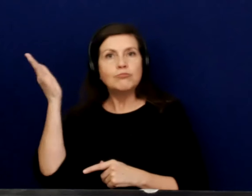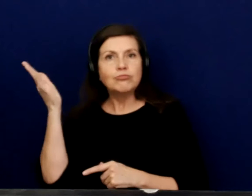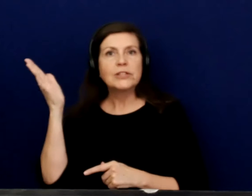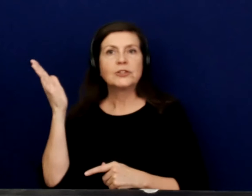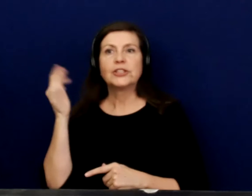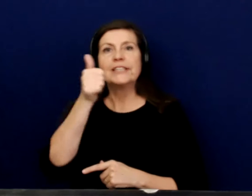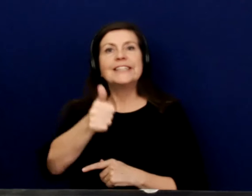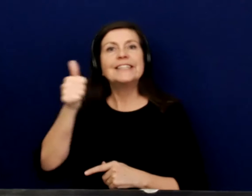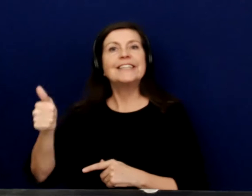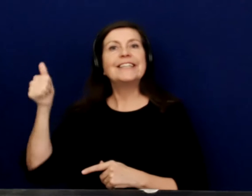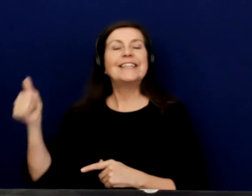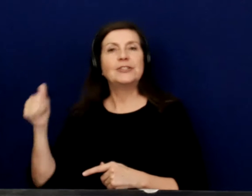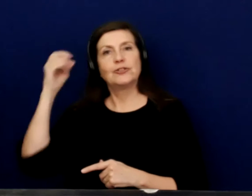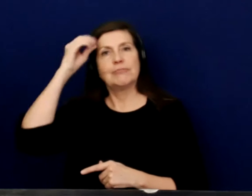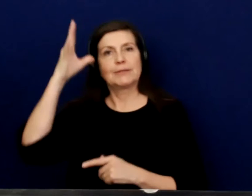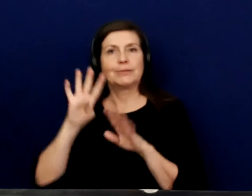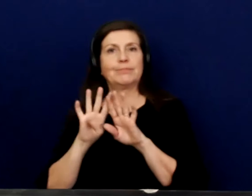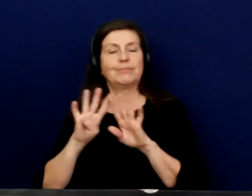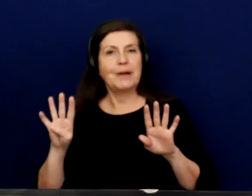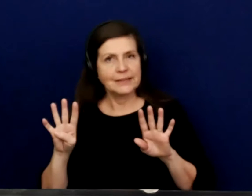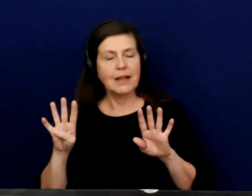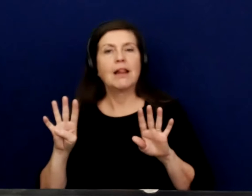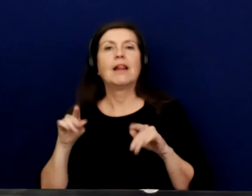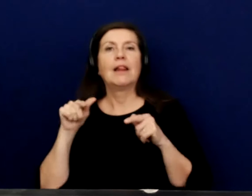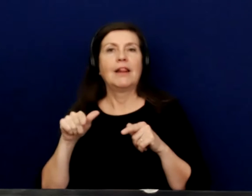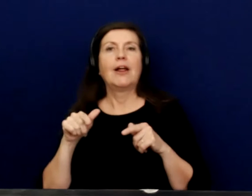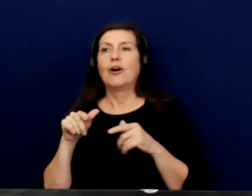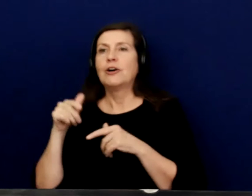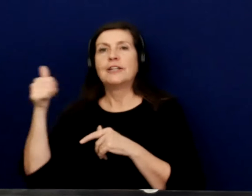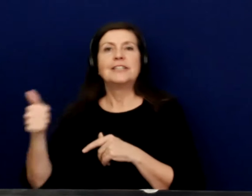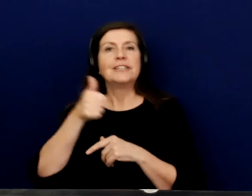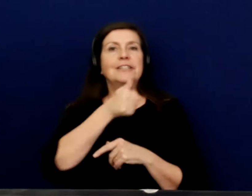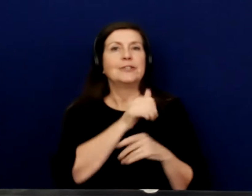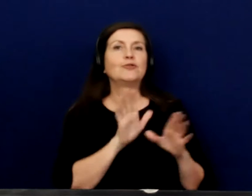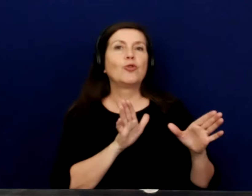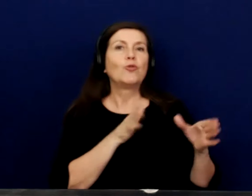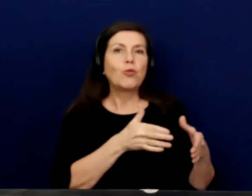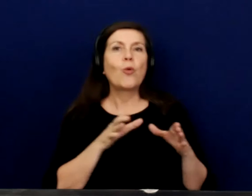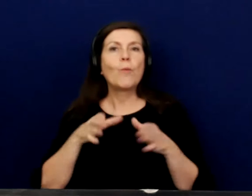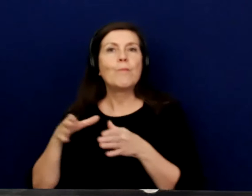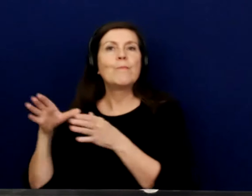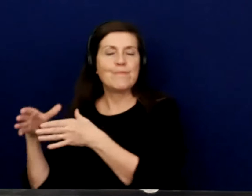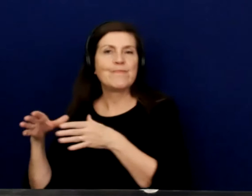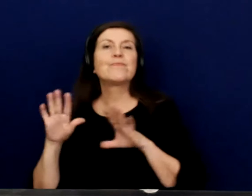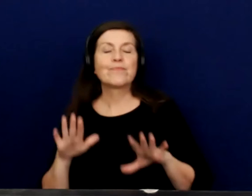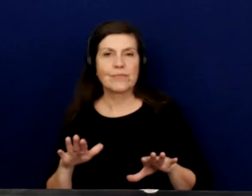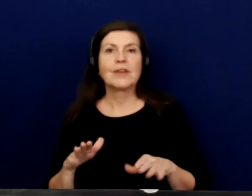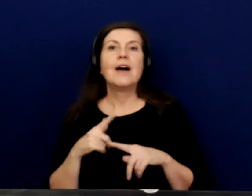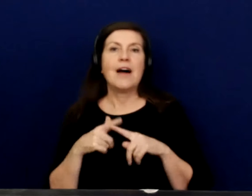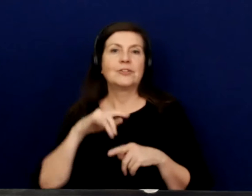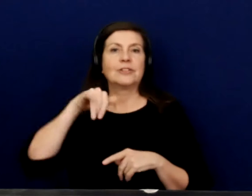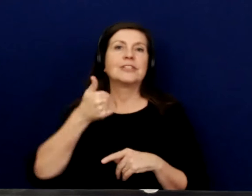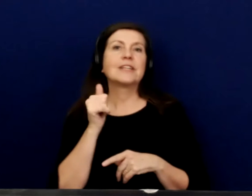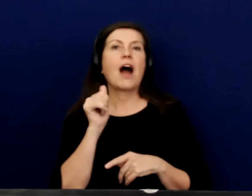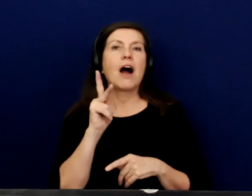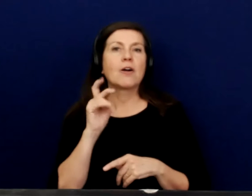expert panels, and then open the floor for Jakob, who was the moderator of the plenary, so he can also add on